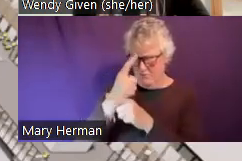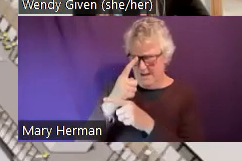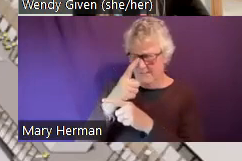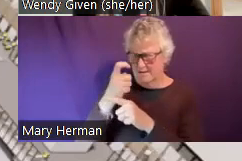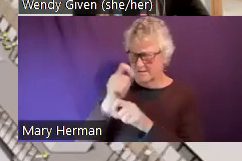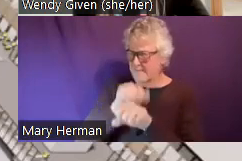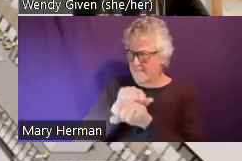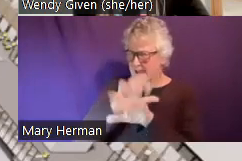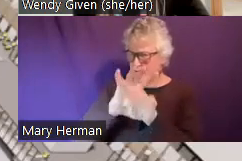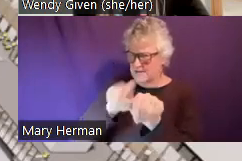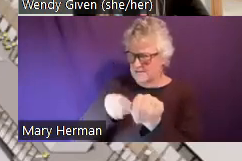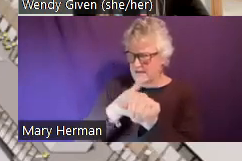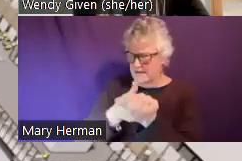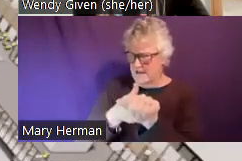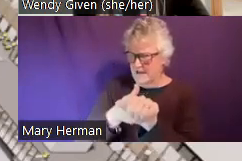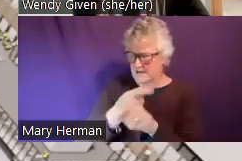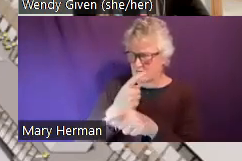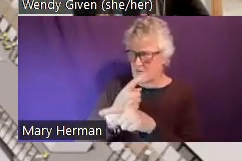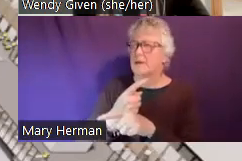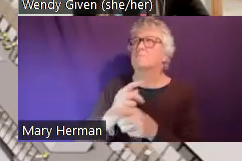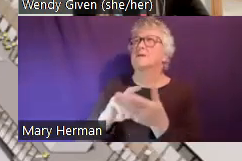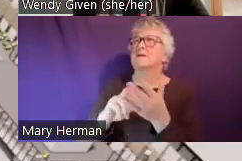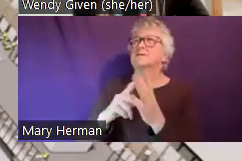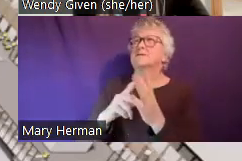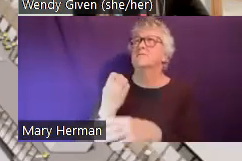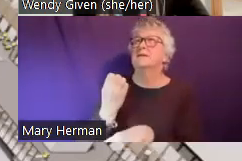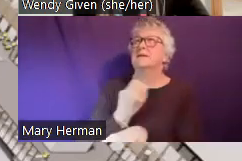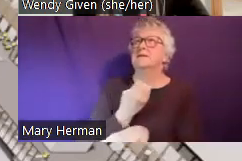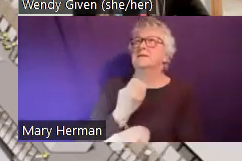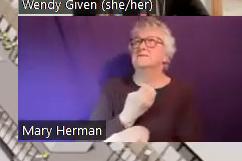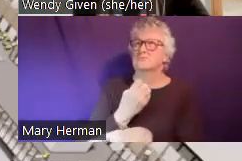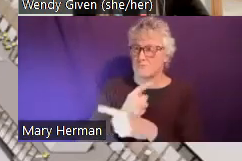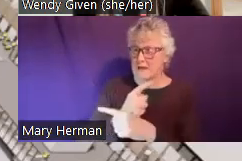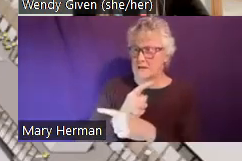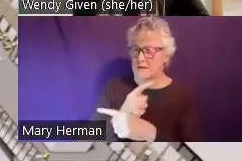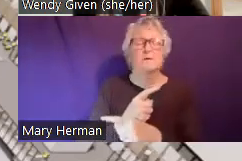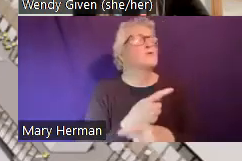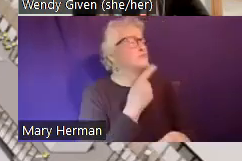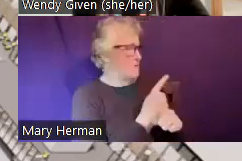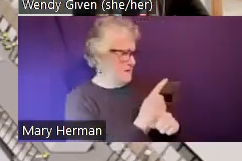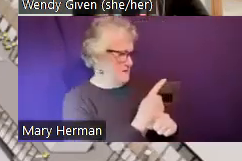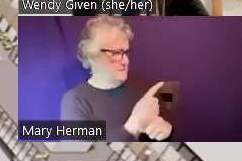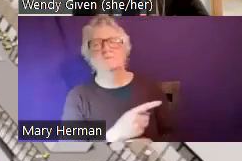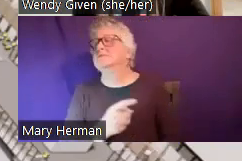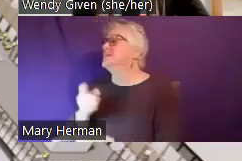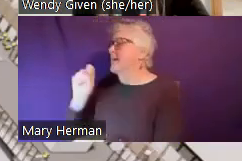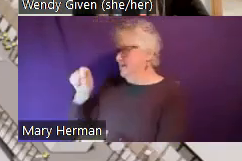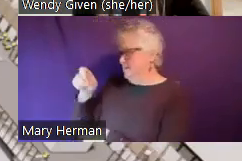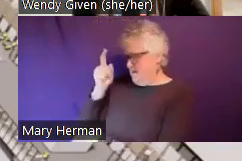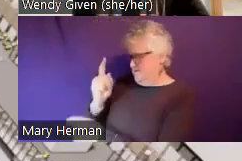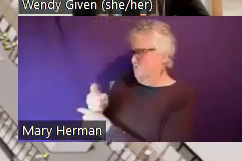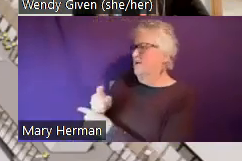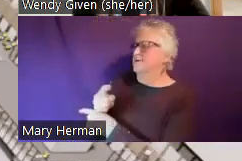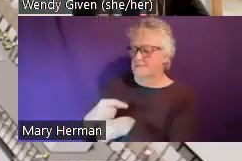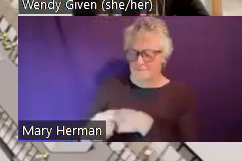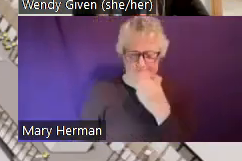behind. So yeah, that is the east. That's right. That's right. Correct.